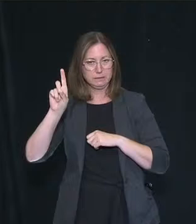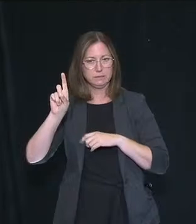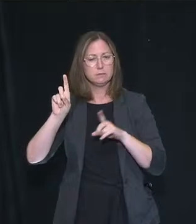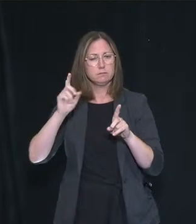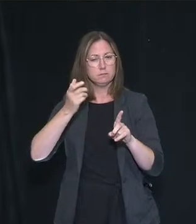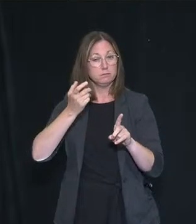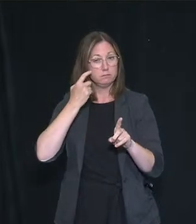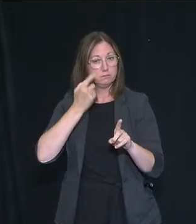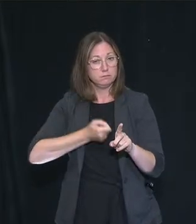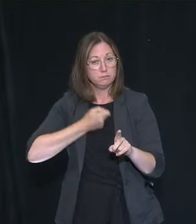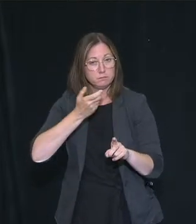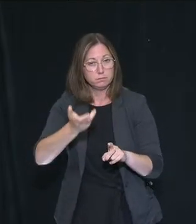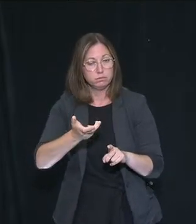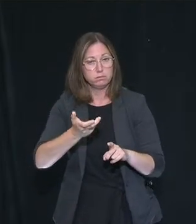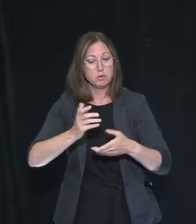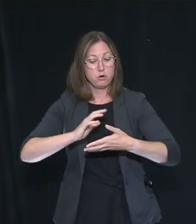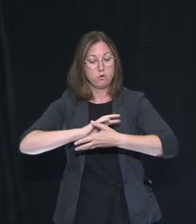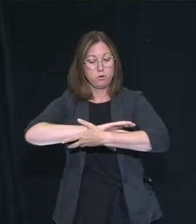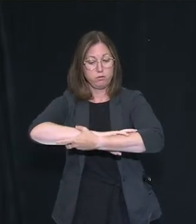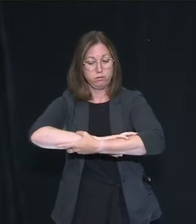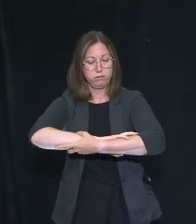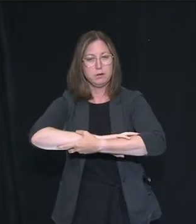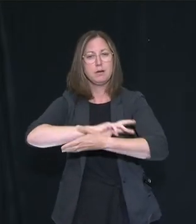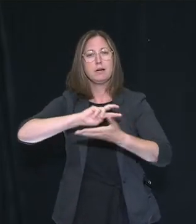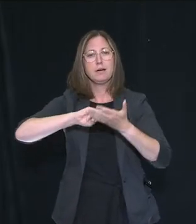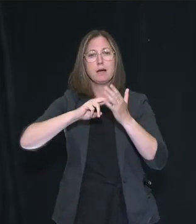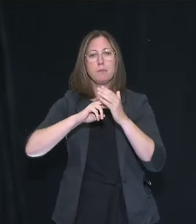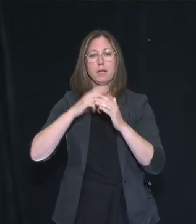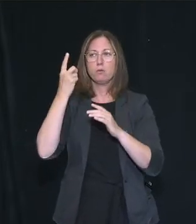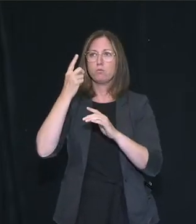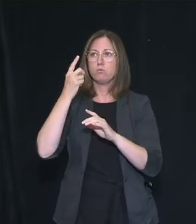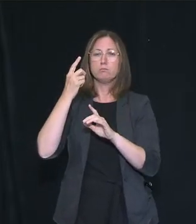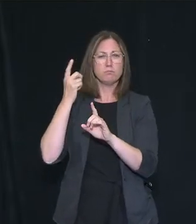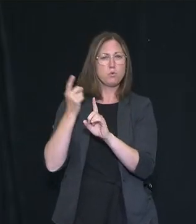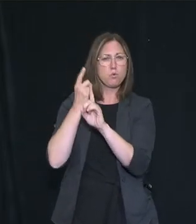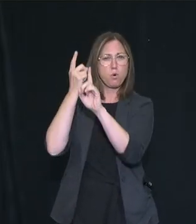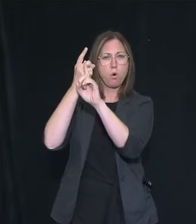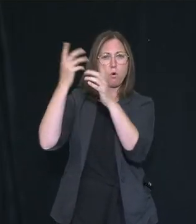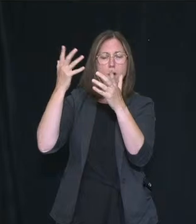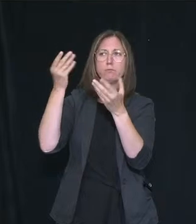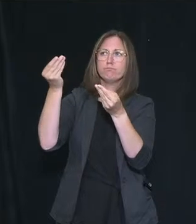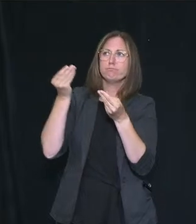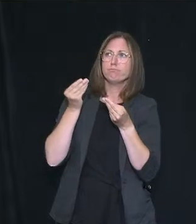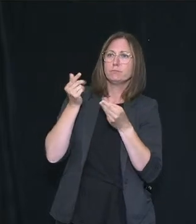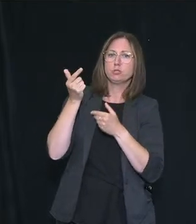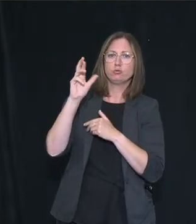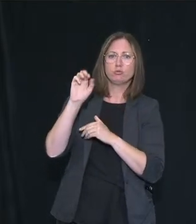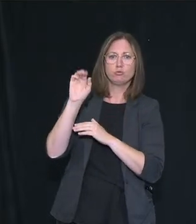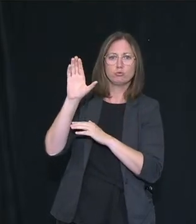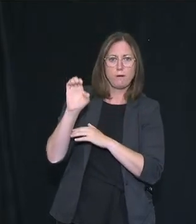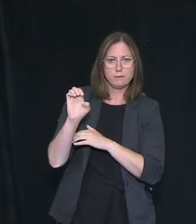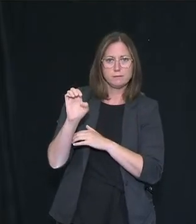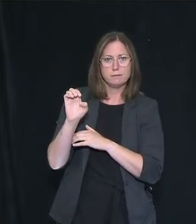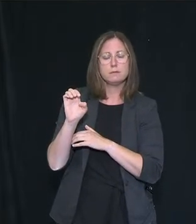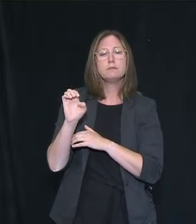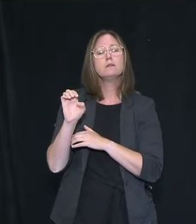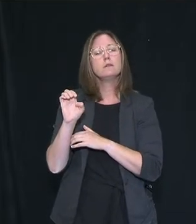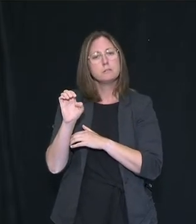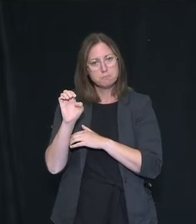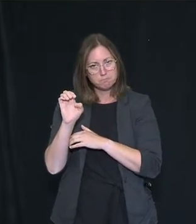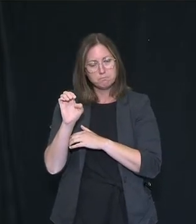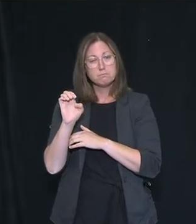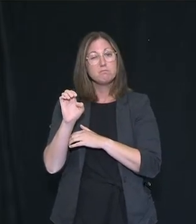that reconciliation is a grace that must be sought. To that, I would also add